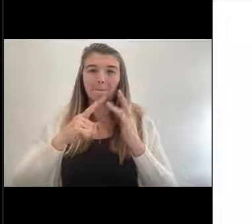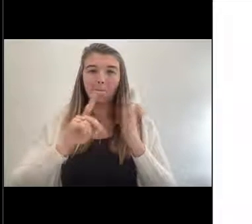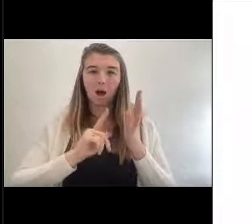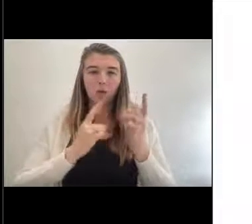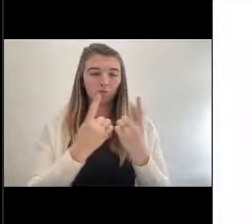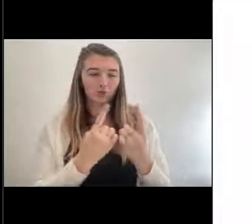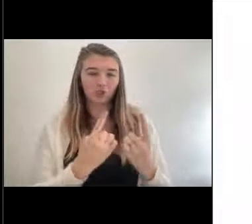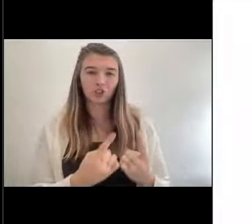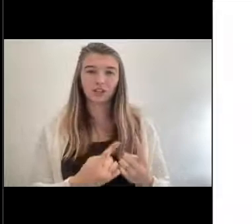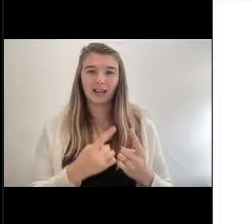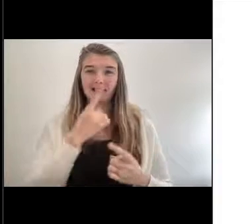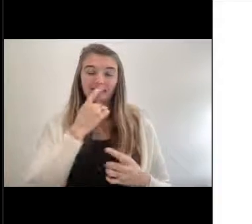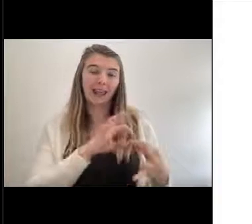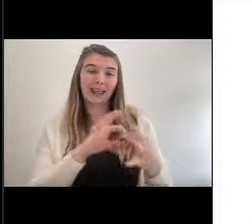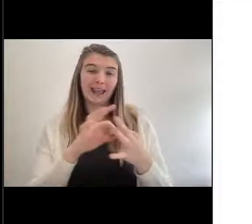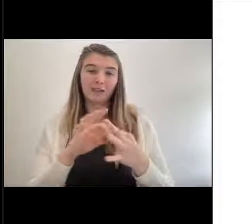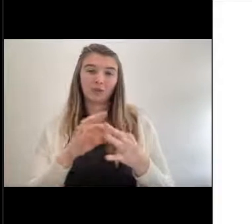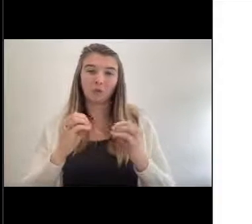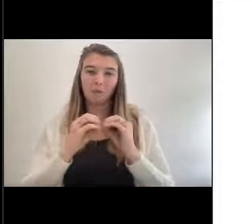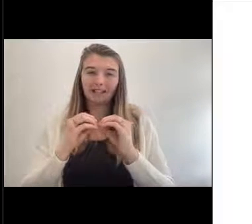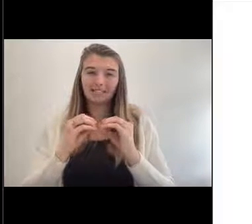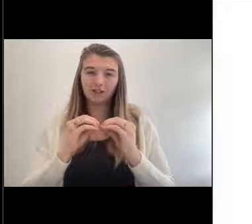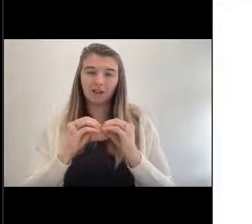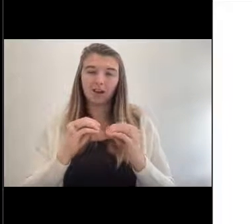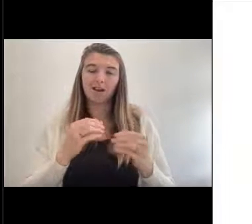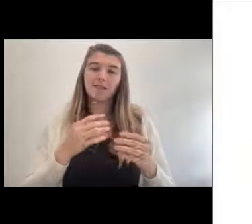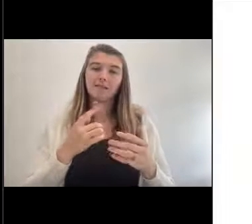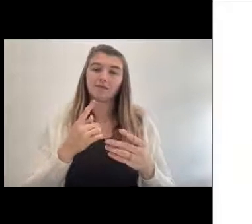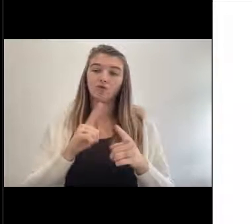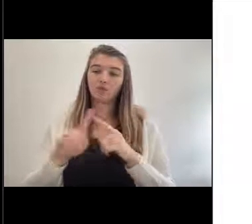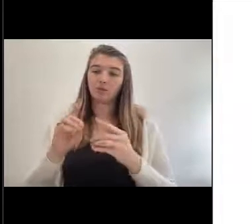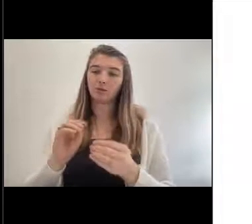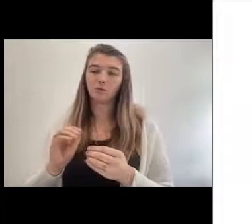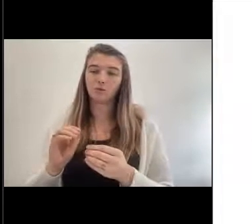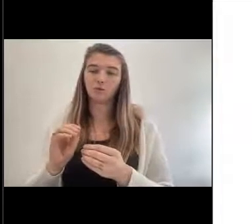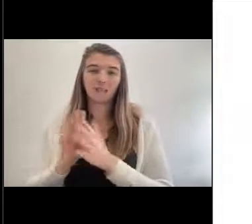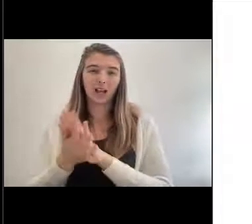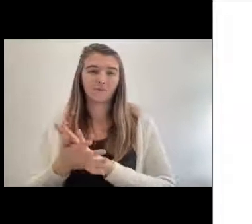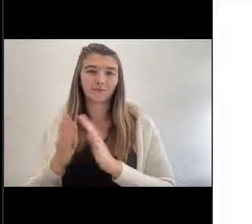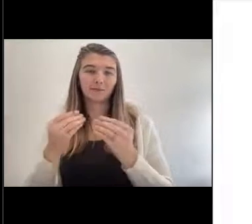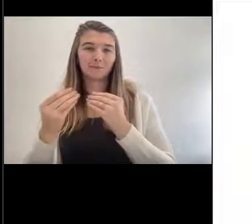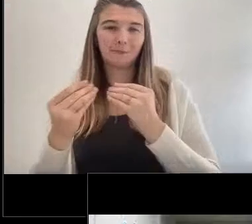to convert plastic into biodegradable plastic and other valuable products. Thank you very much.